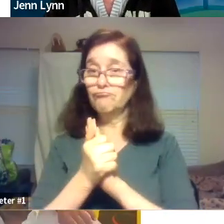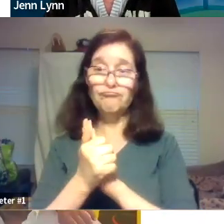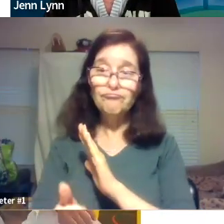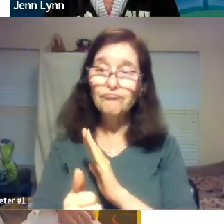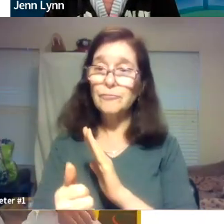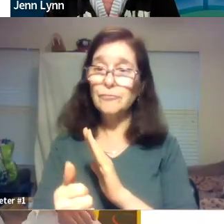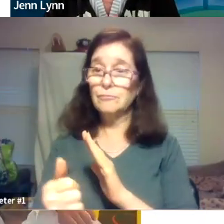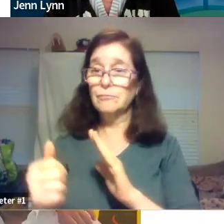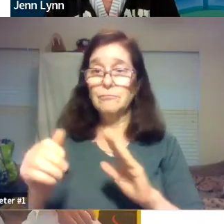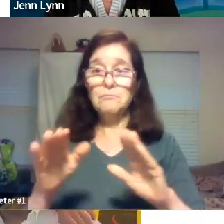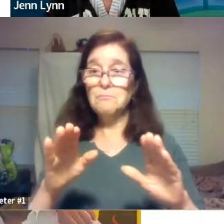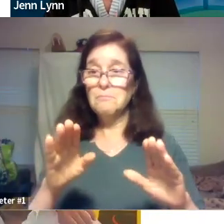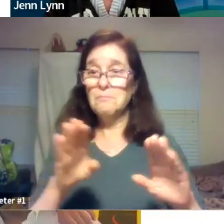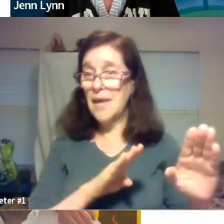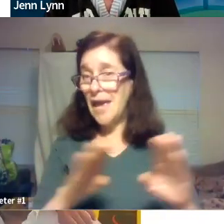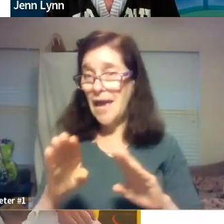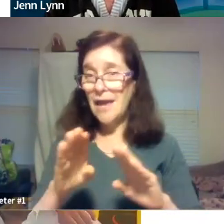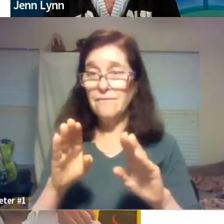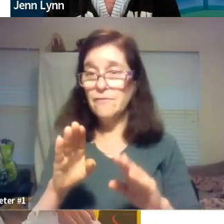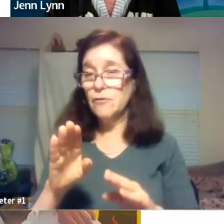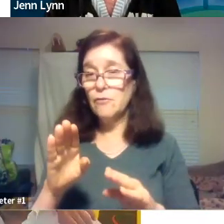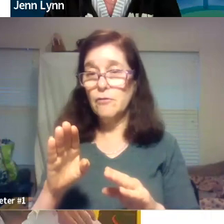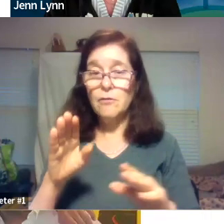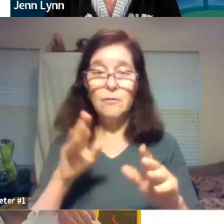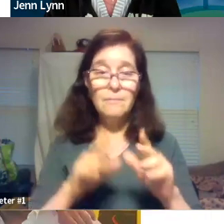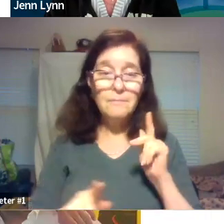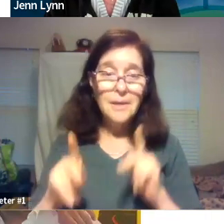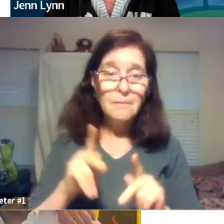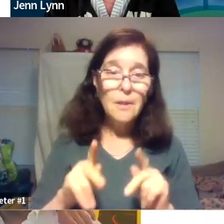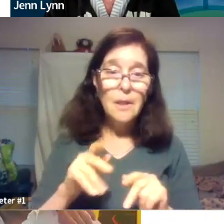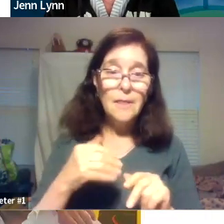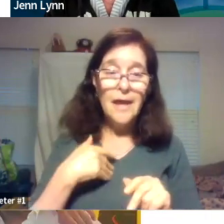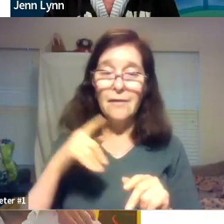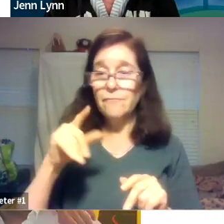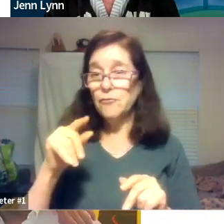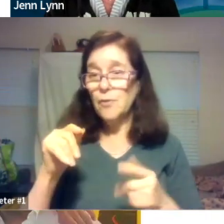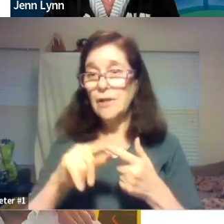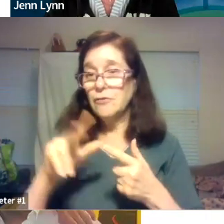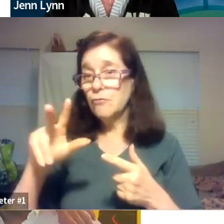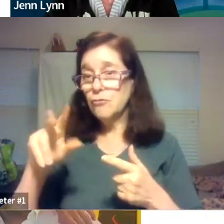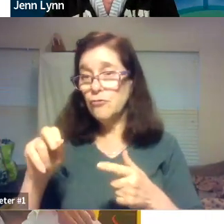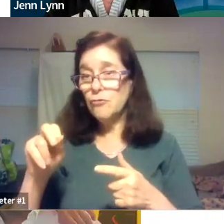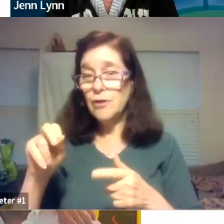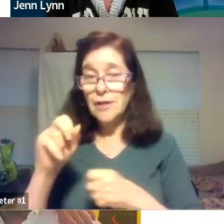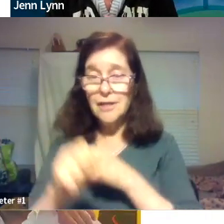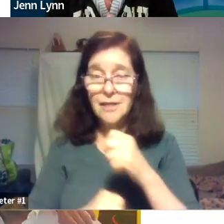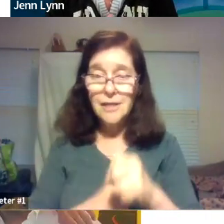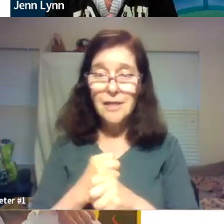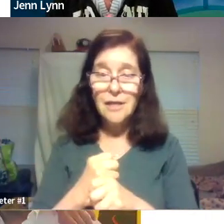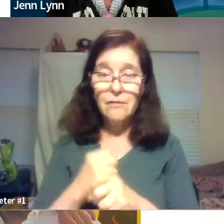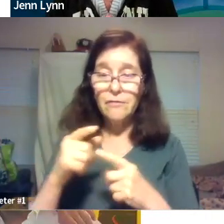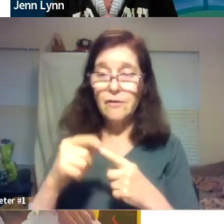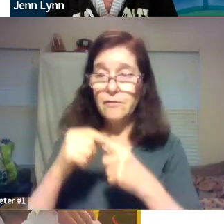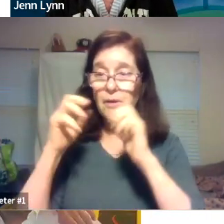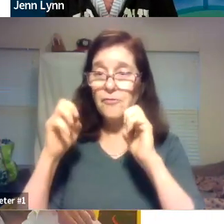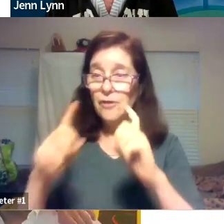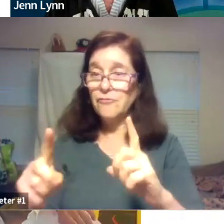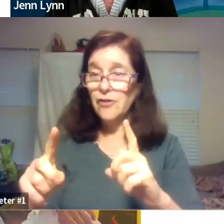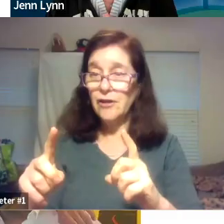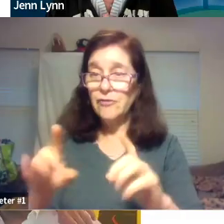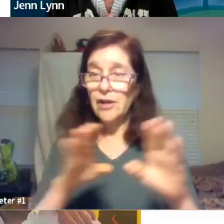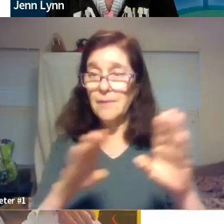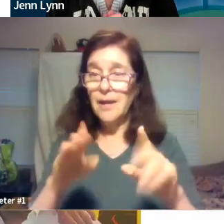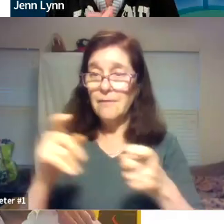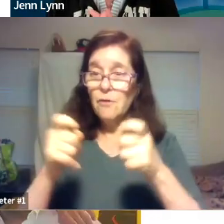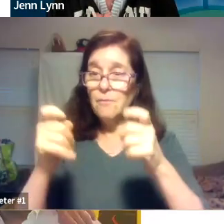behaviorists, and have 20 to 30 years in special education and behavior management. So I am very, very